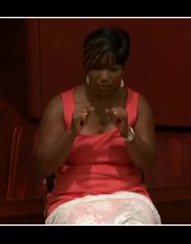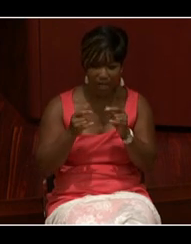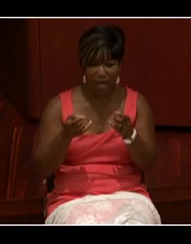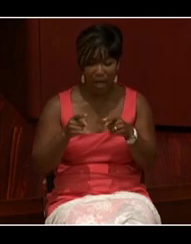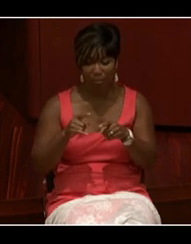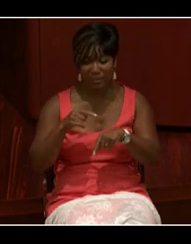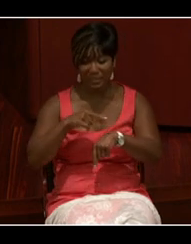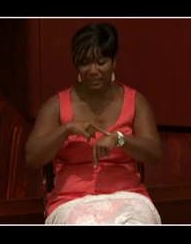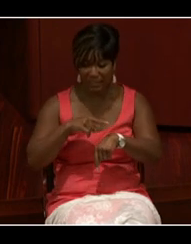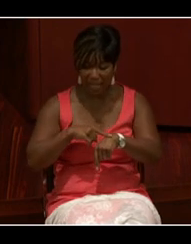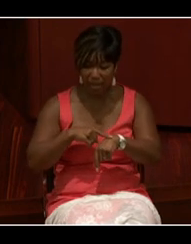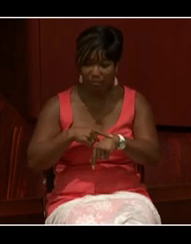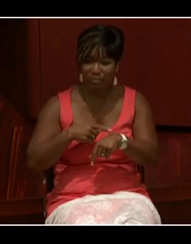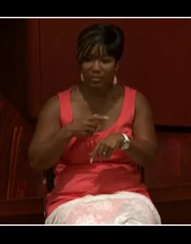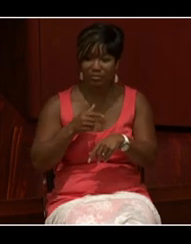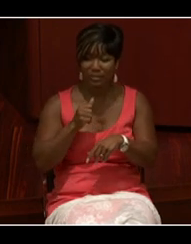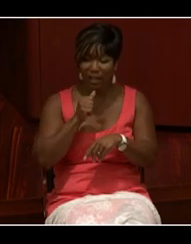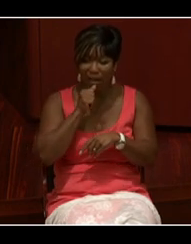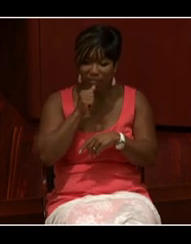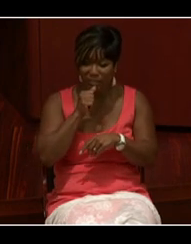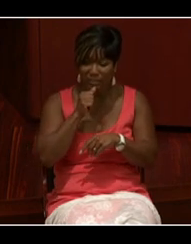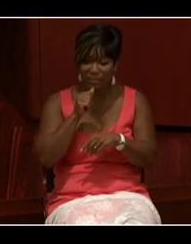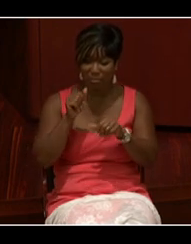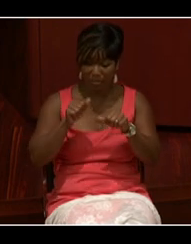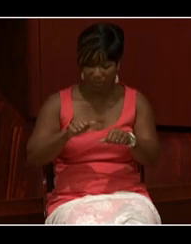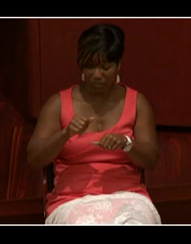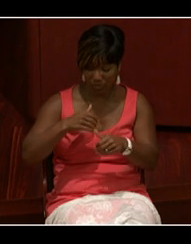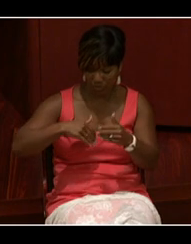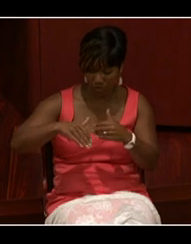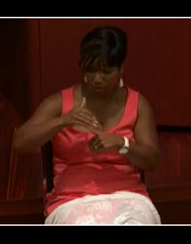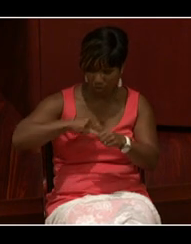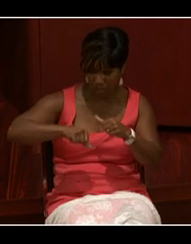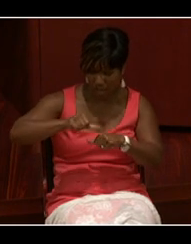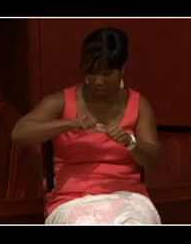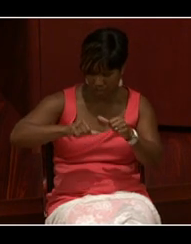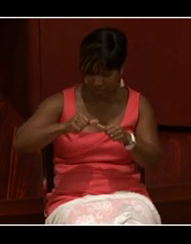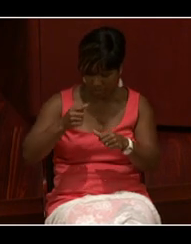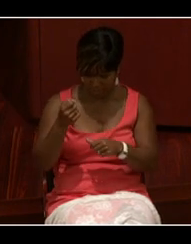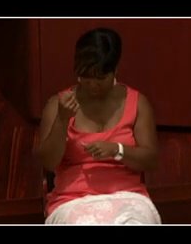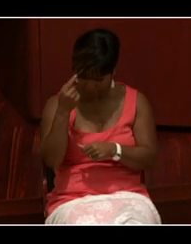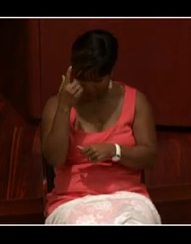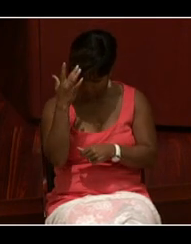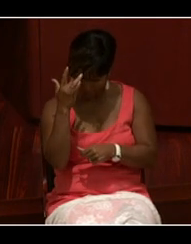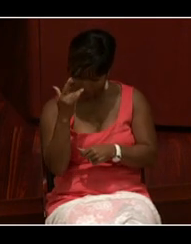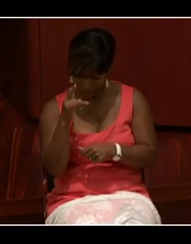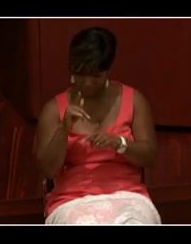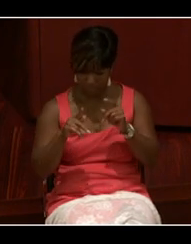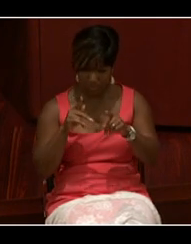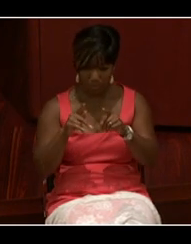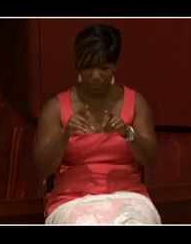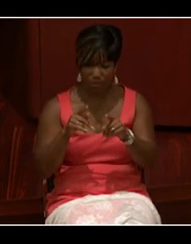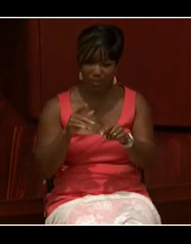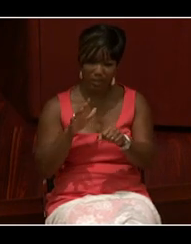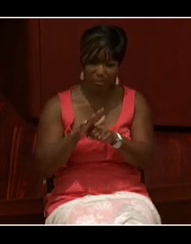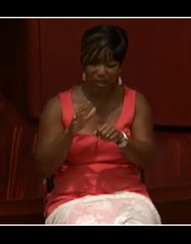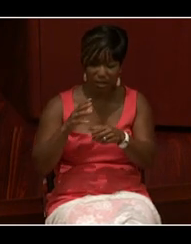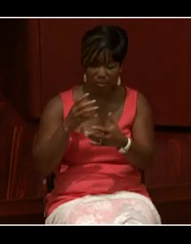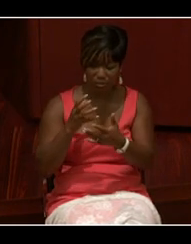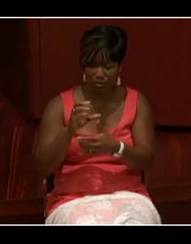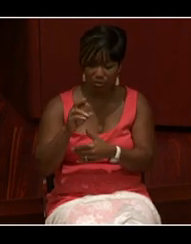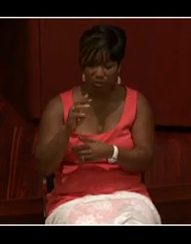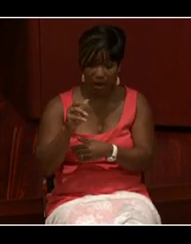of high confidence in the ability of sociology to account for the root causes of criminal behavior. Every possible